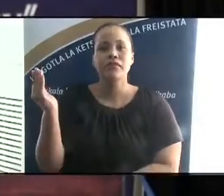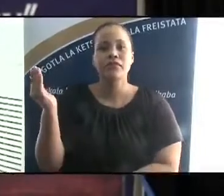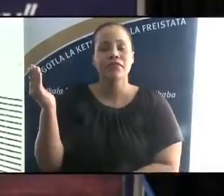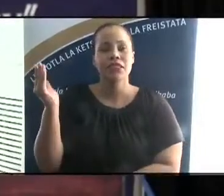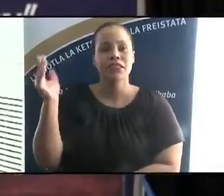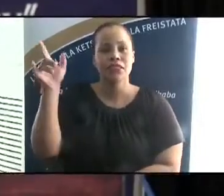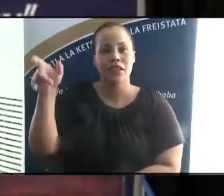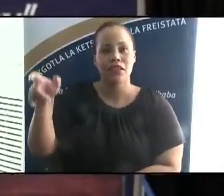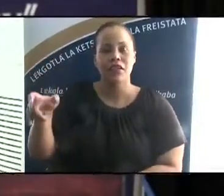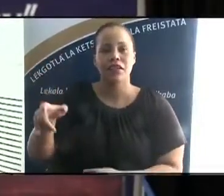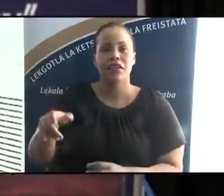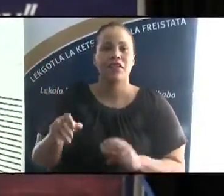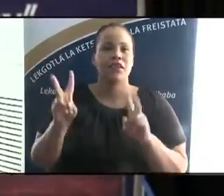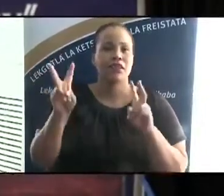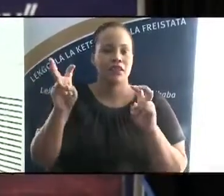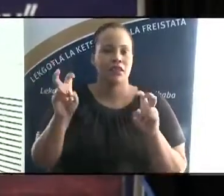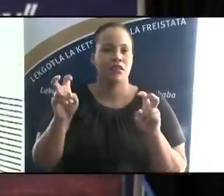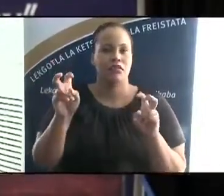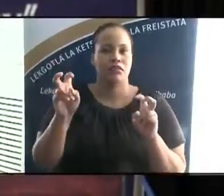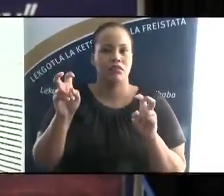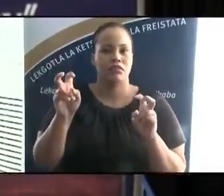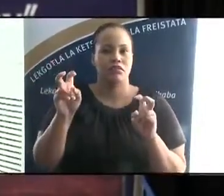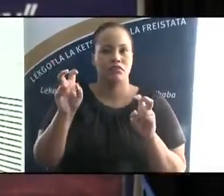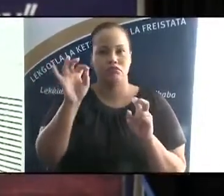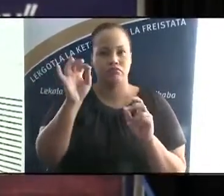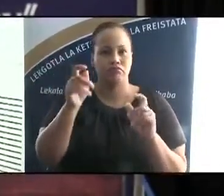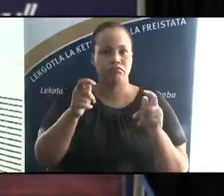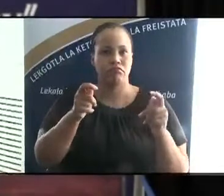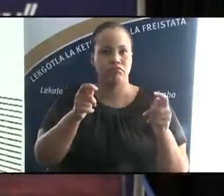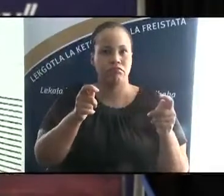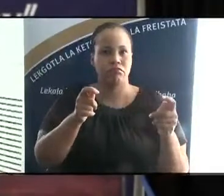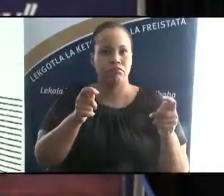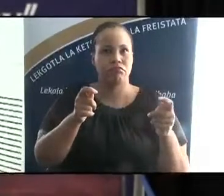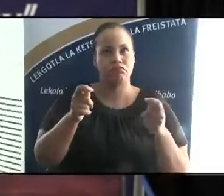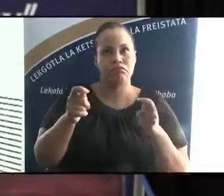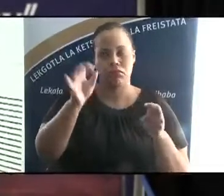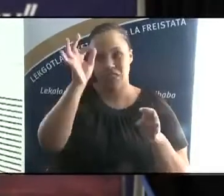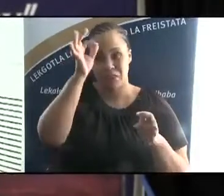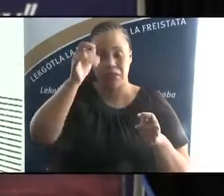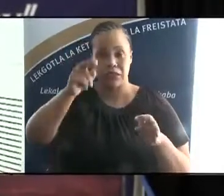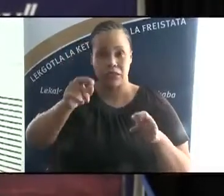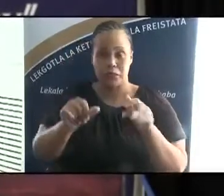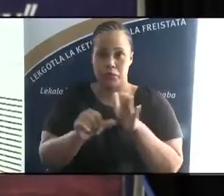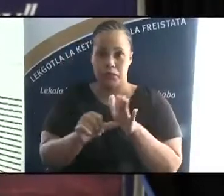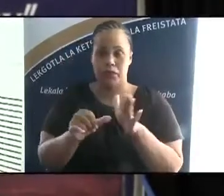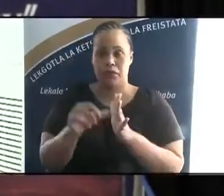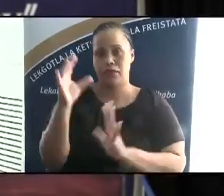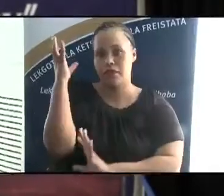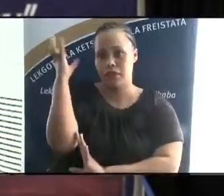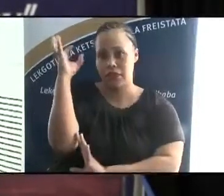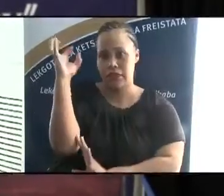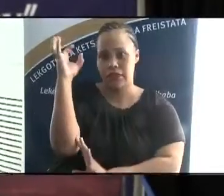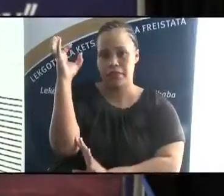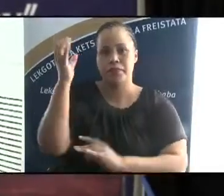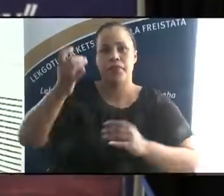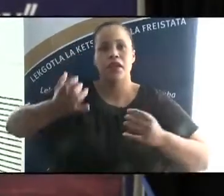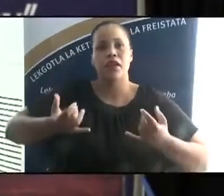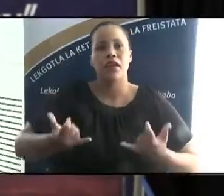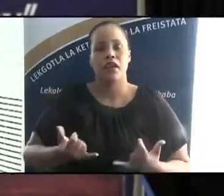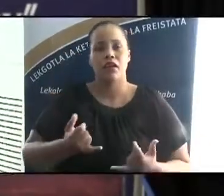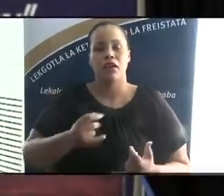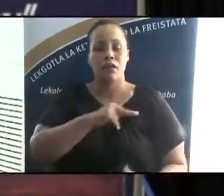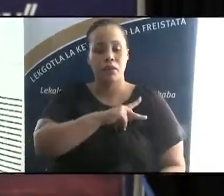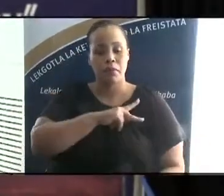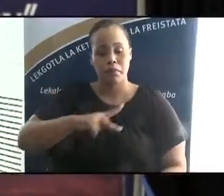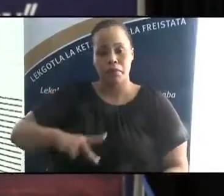governance has been very topical for the Free State Province, and I would like to commend our Honourable